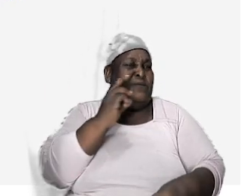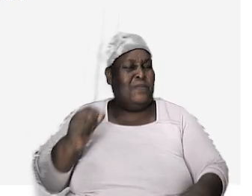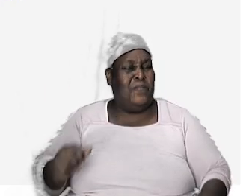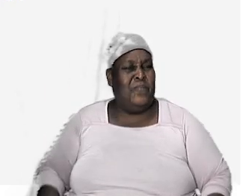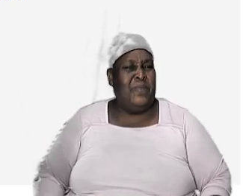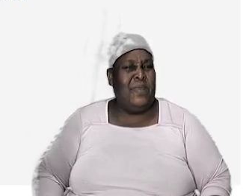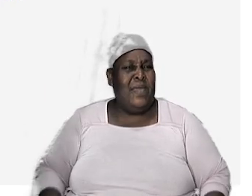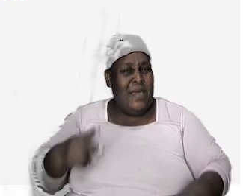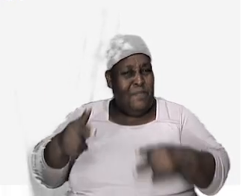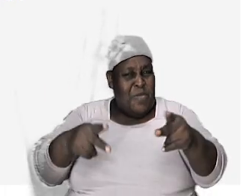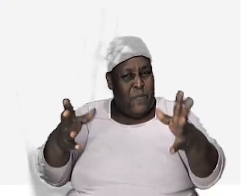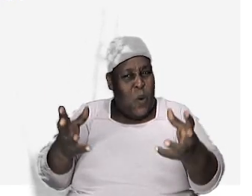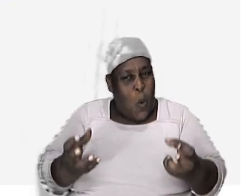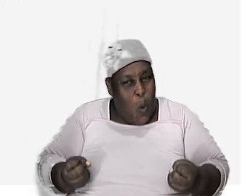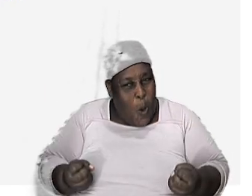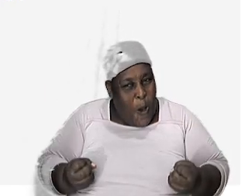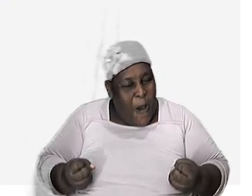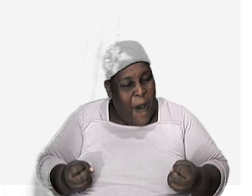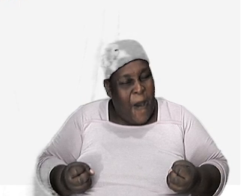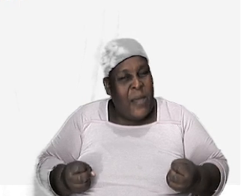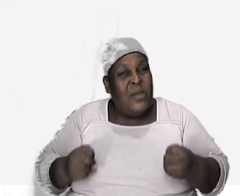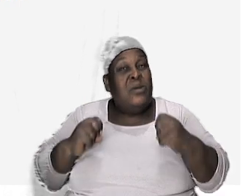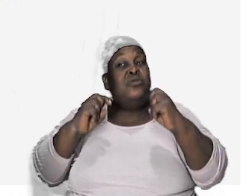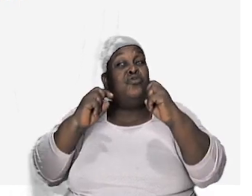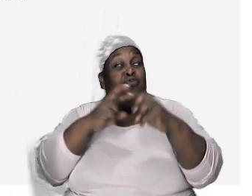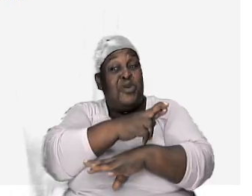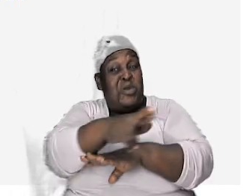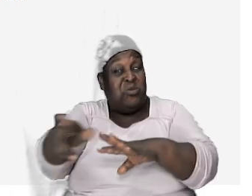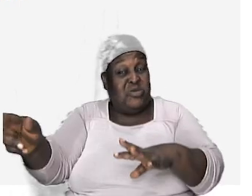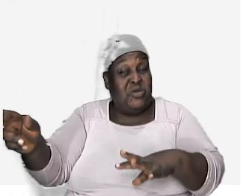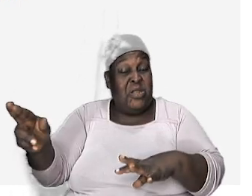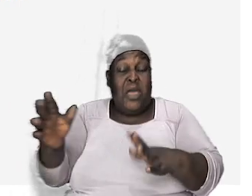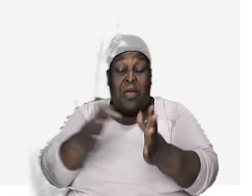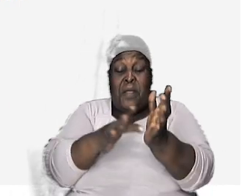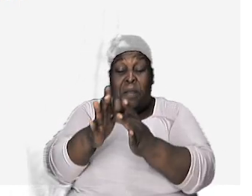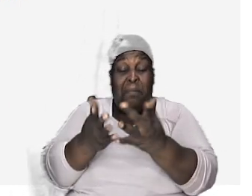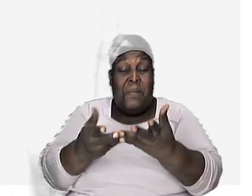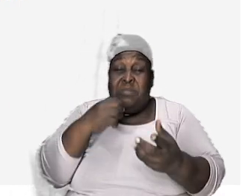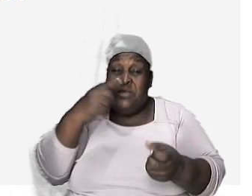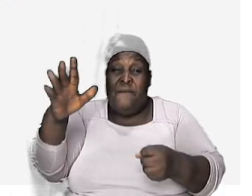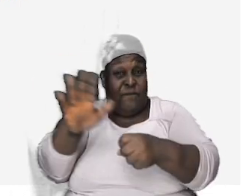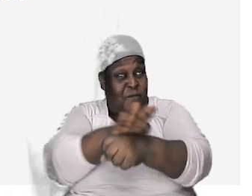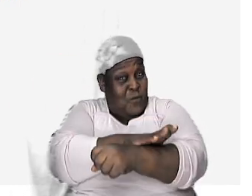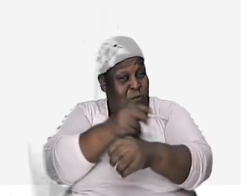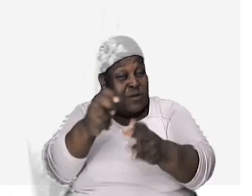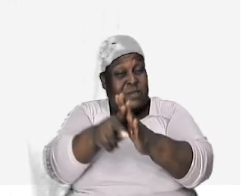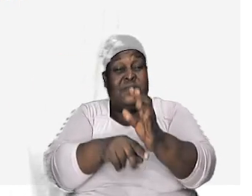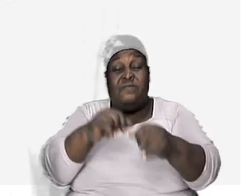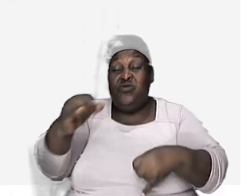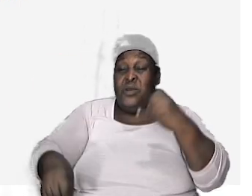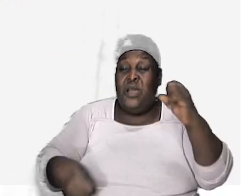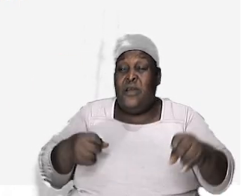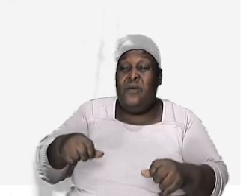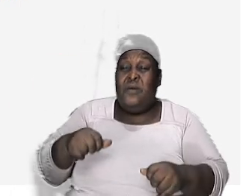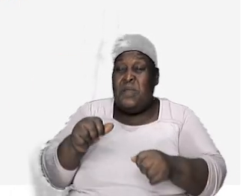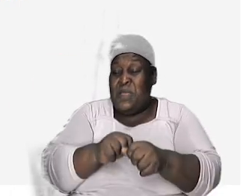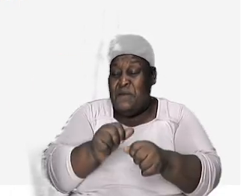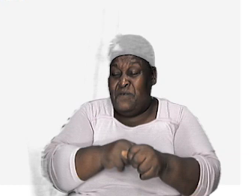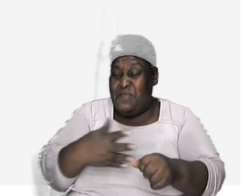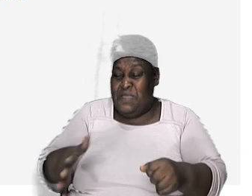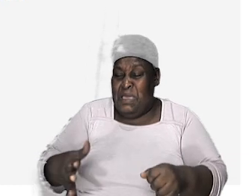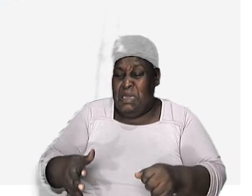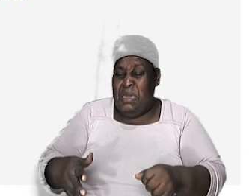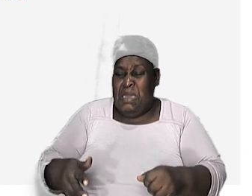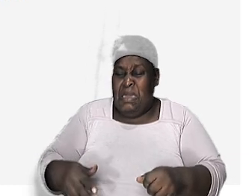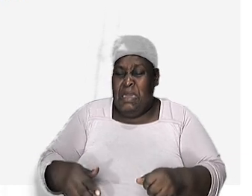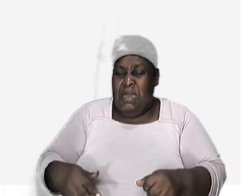That place where the Bible says it is fullness of joy. That place where everything else around you diminishes. That's